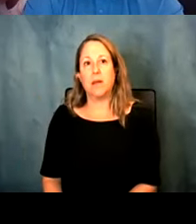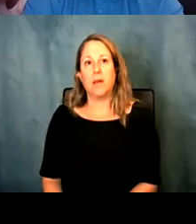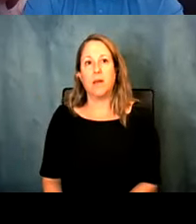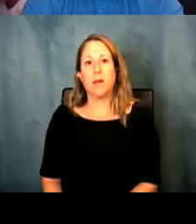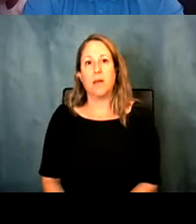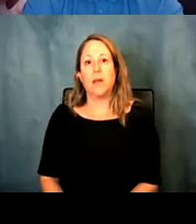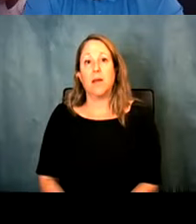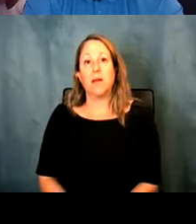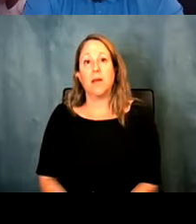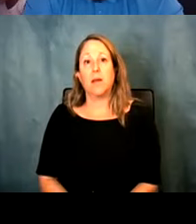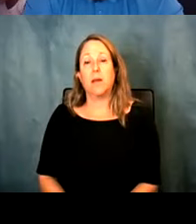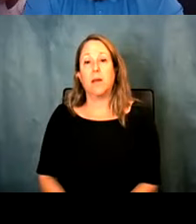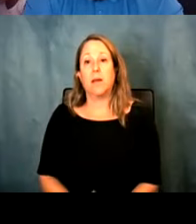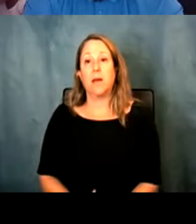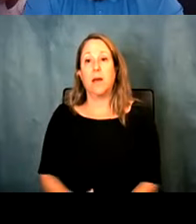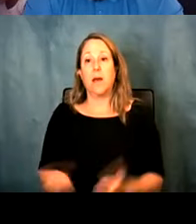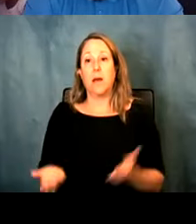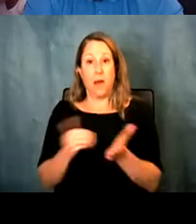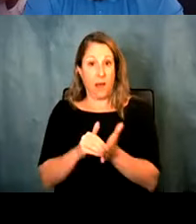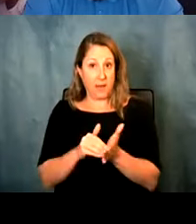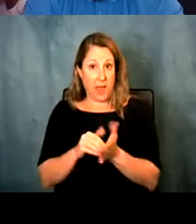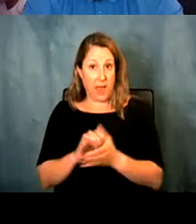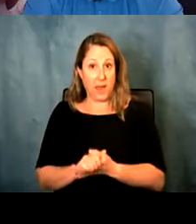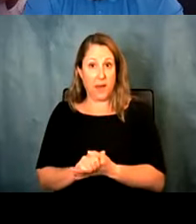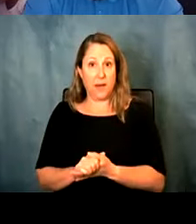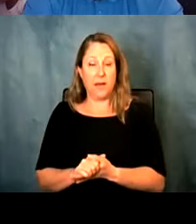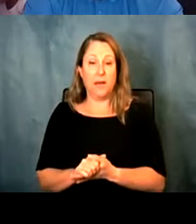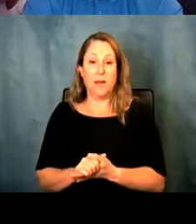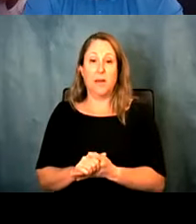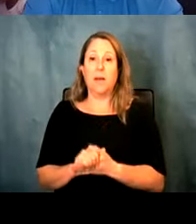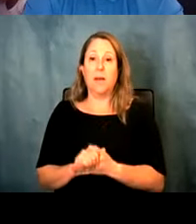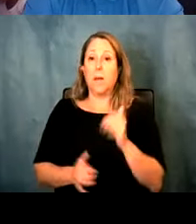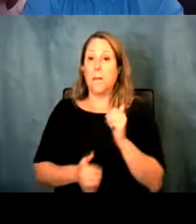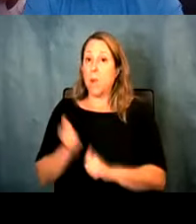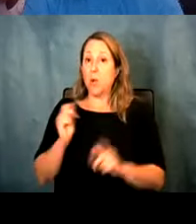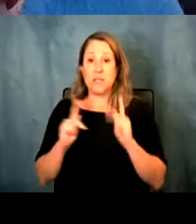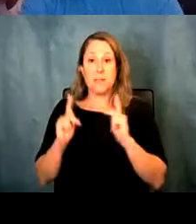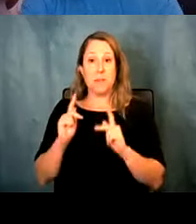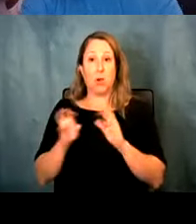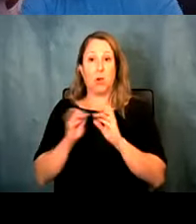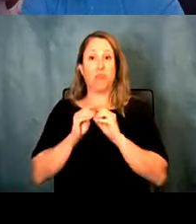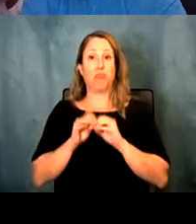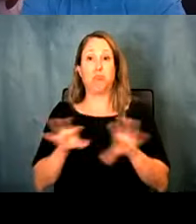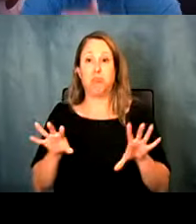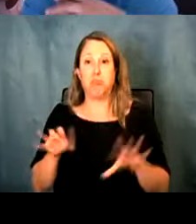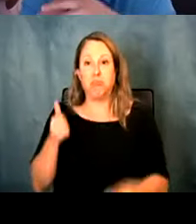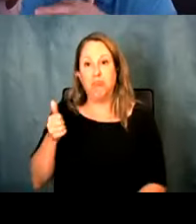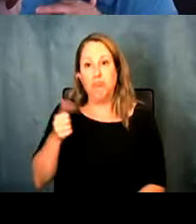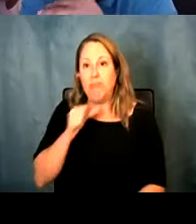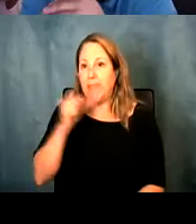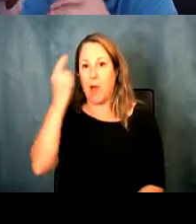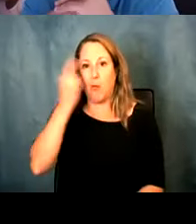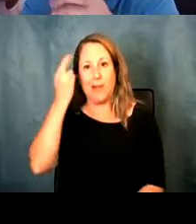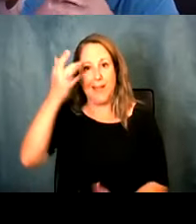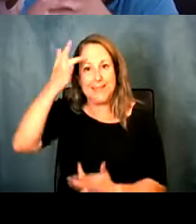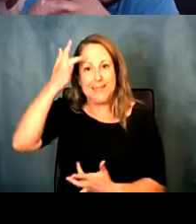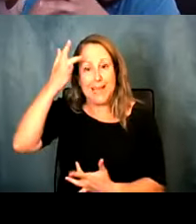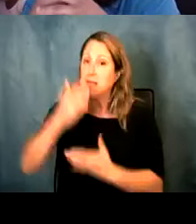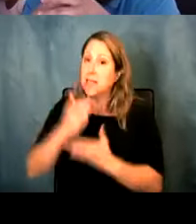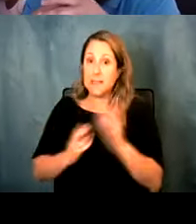So again, we were mentioning that most people are spreading COVID before they develop symptoms. And there are some people who never